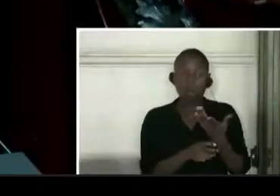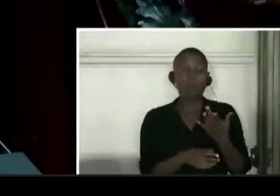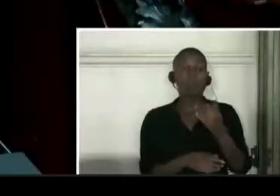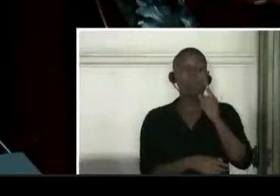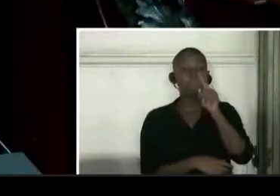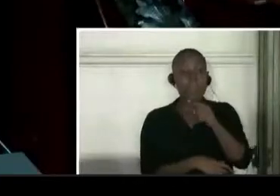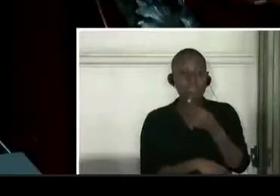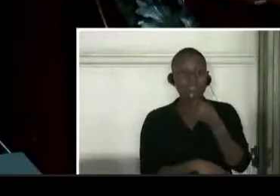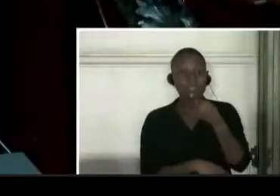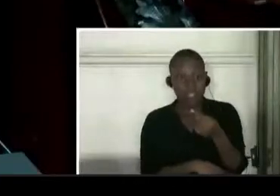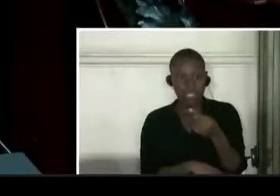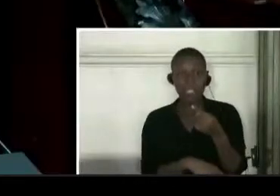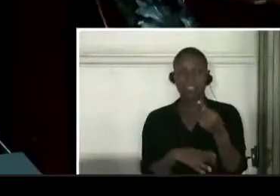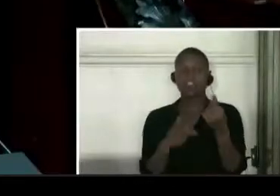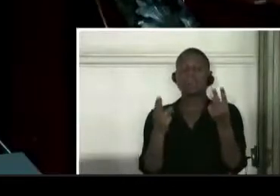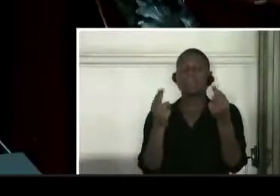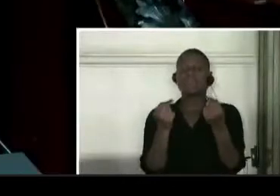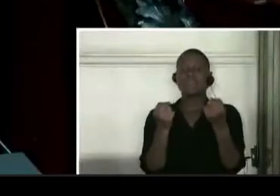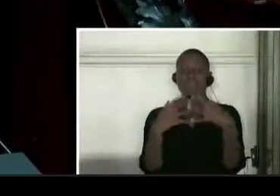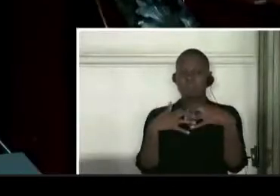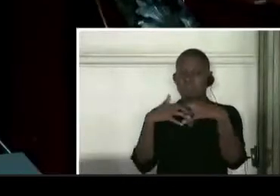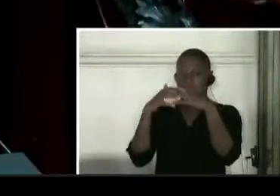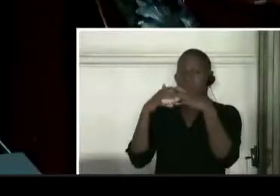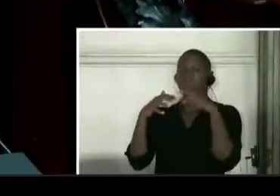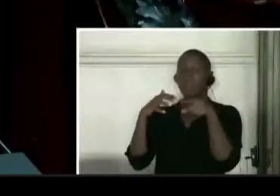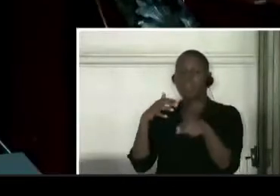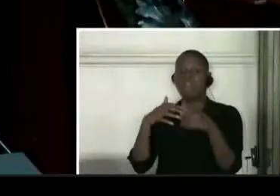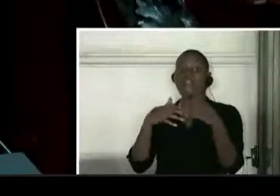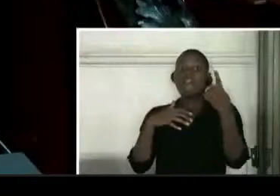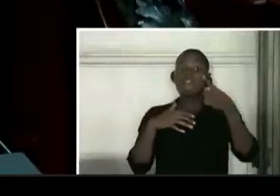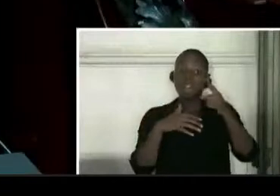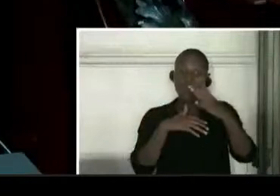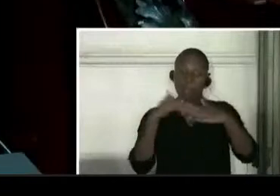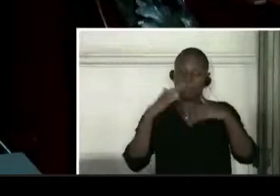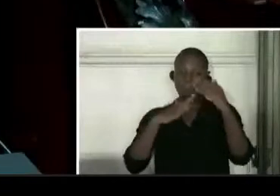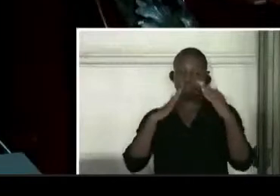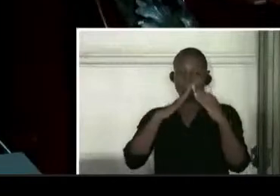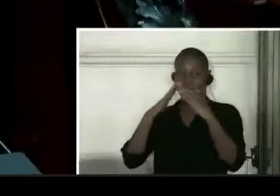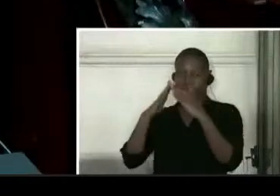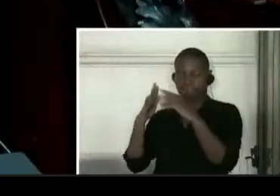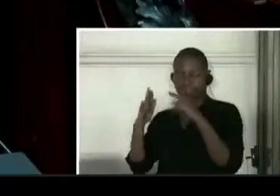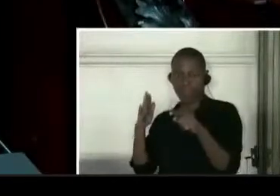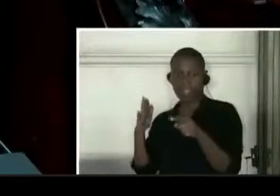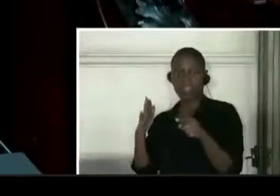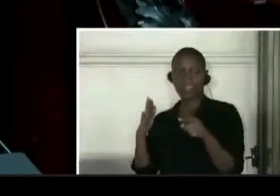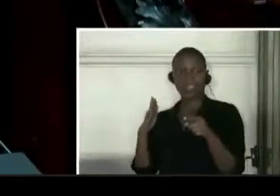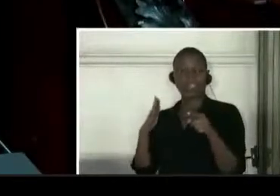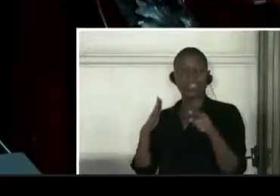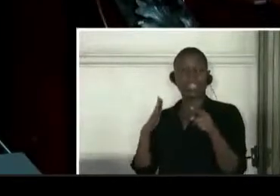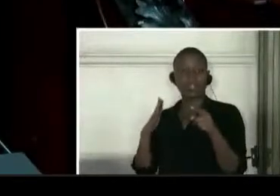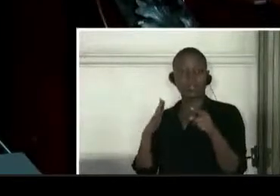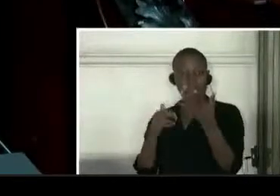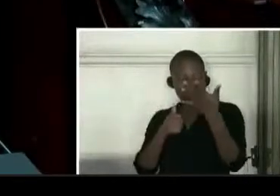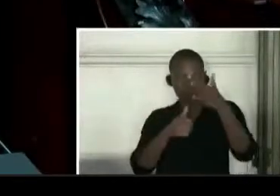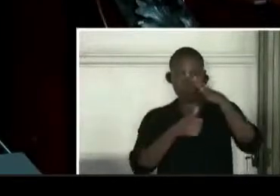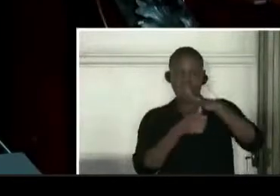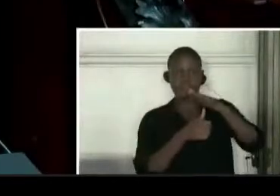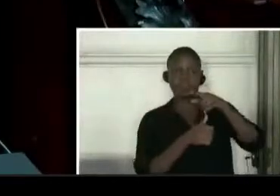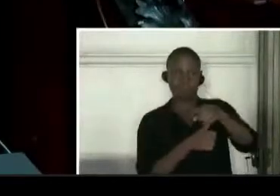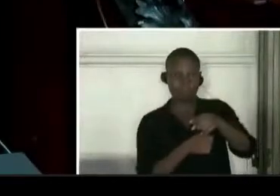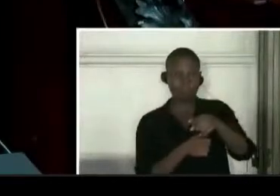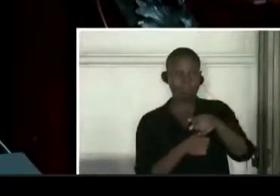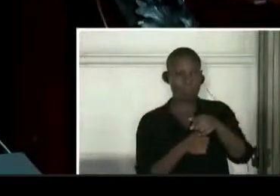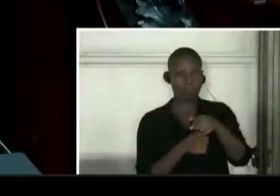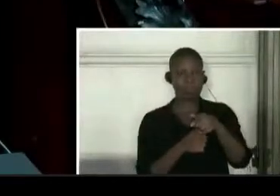prioritization of the provision of socio-economic infrastructure remains the overriding policy objective. Honorable Chair,